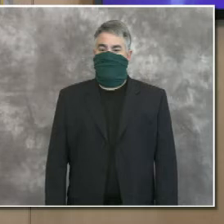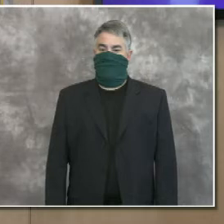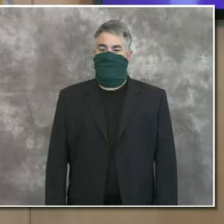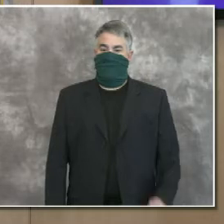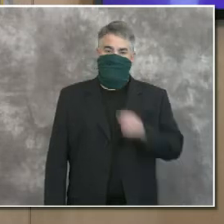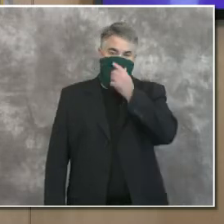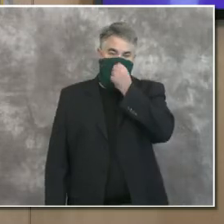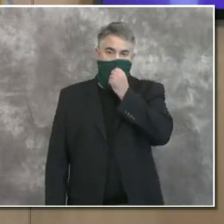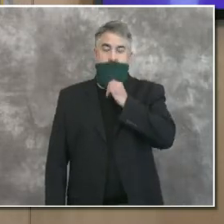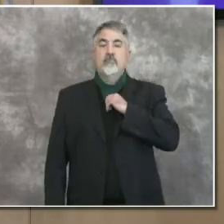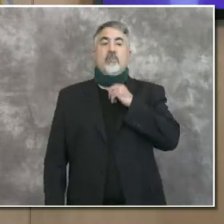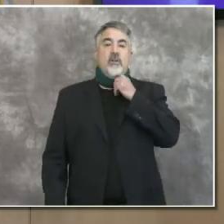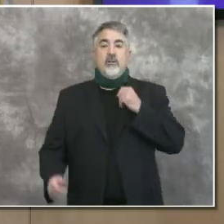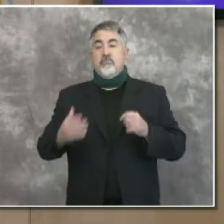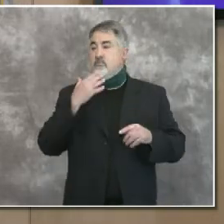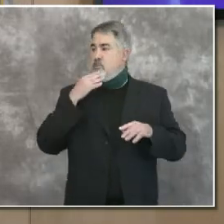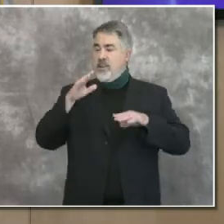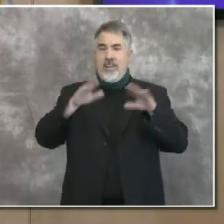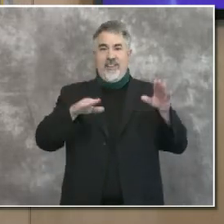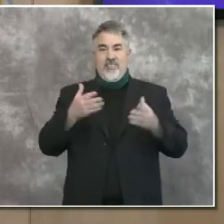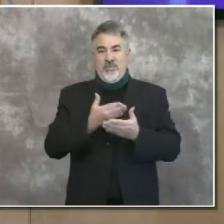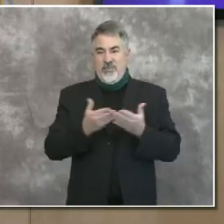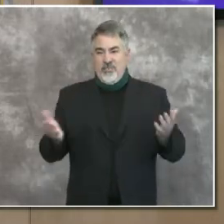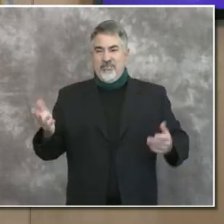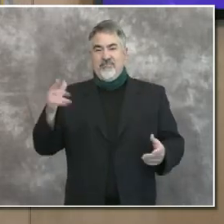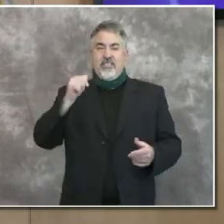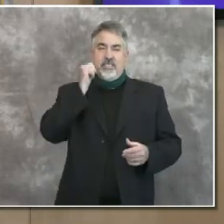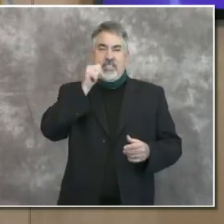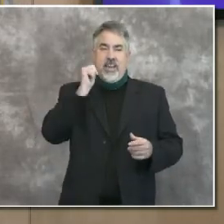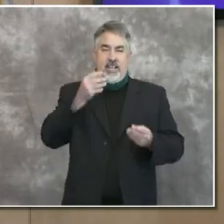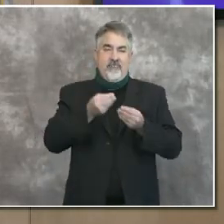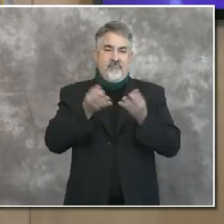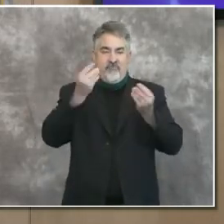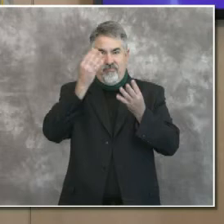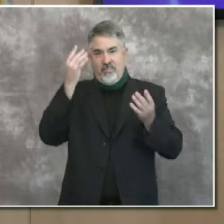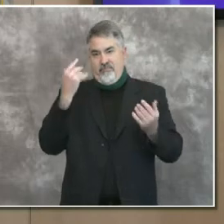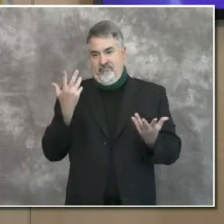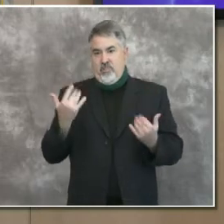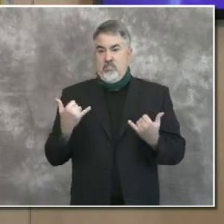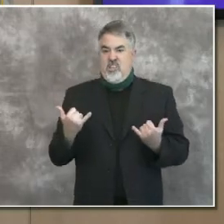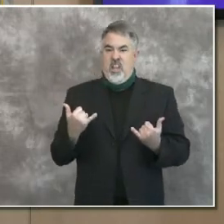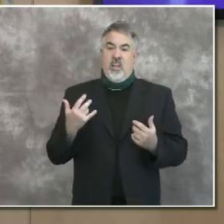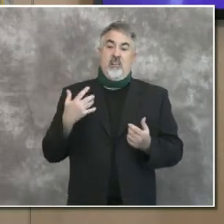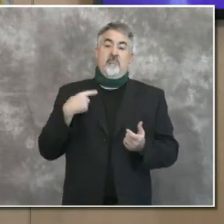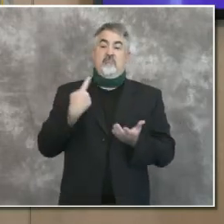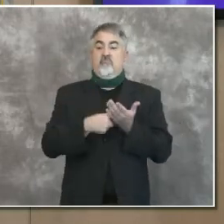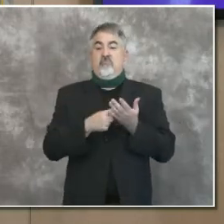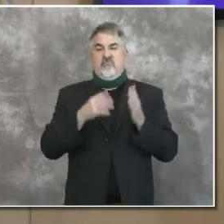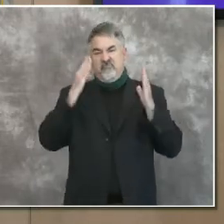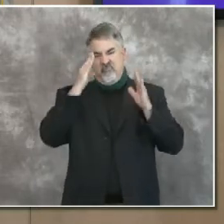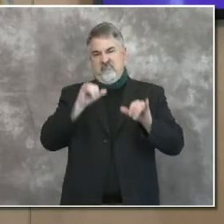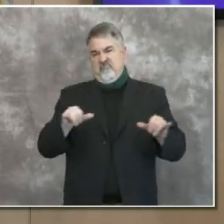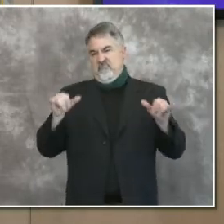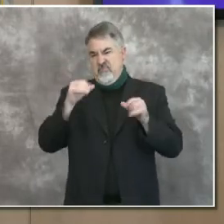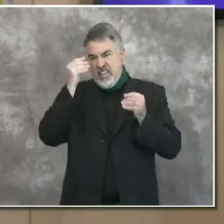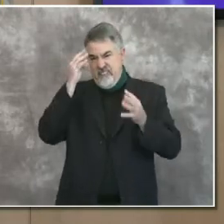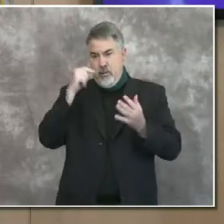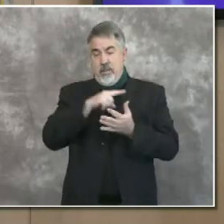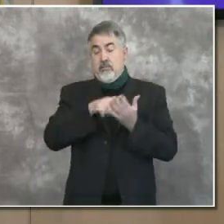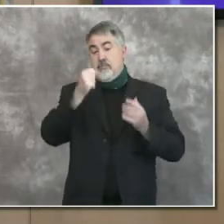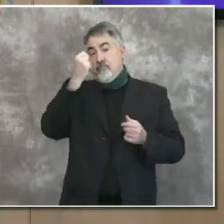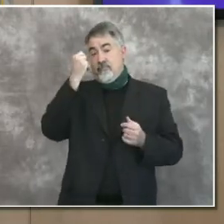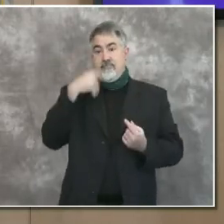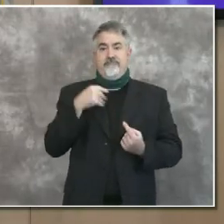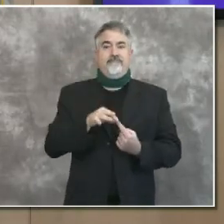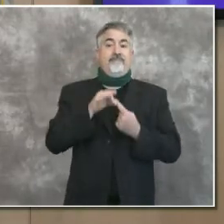Good afternoon and welcome to our daily media briefings. We're joined today by our usual crew, but we also have a couple of new guests that we'd like